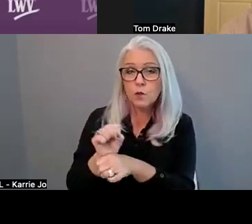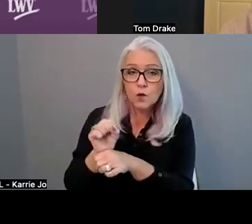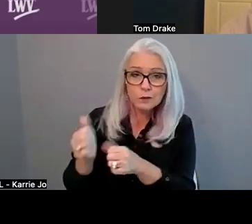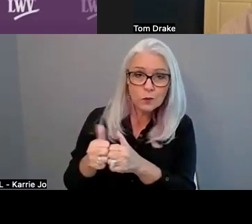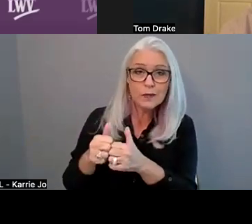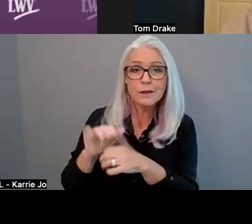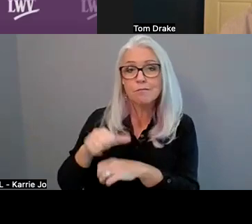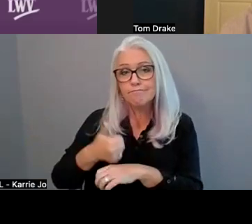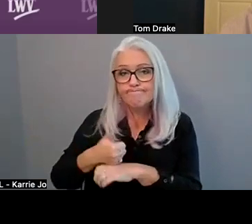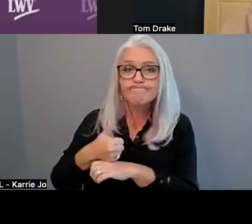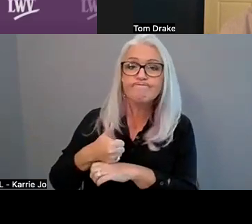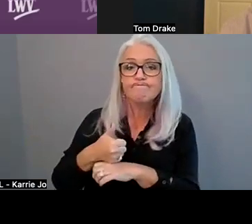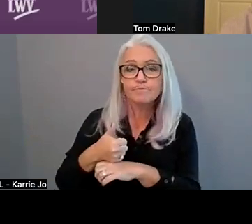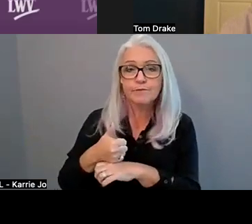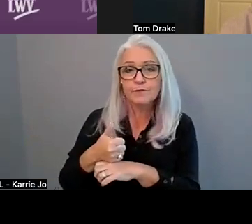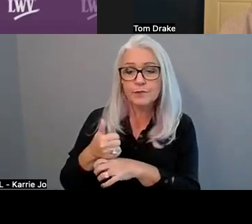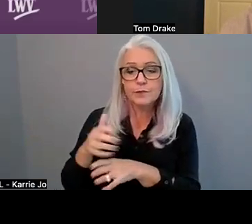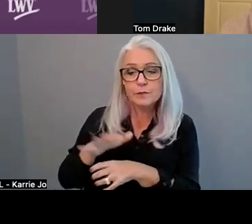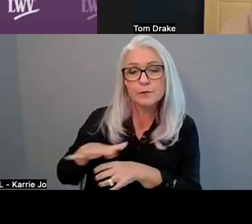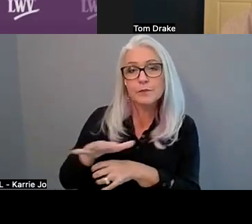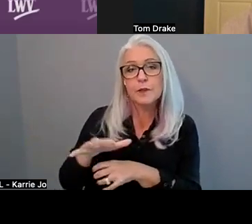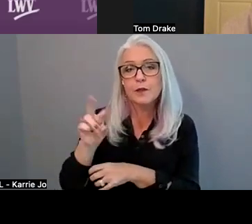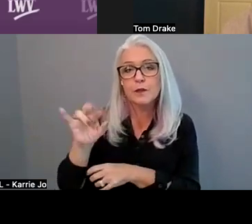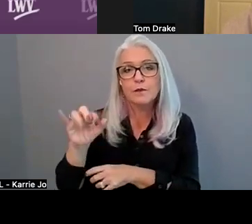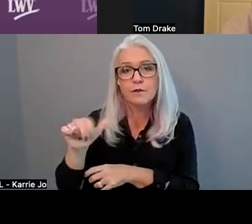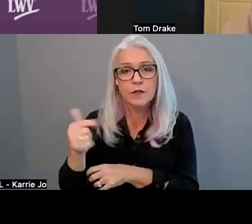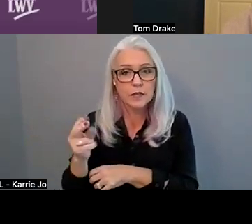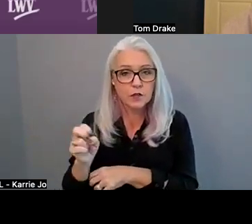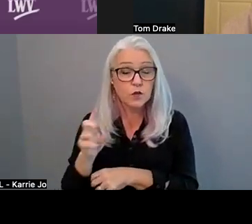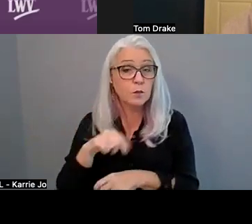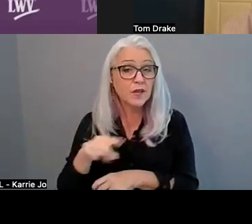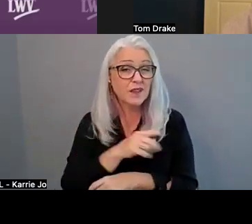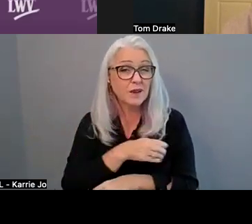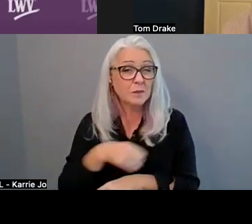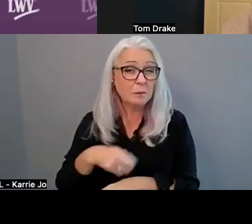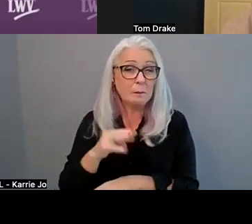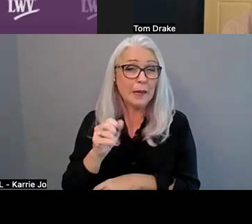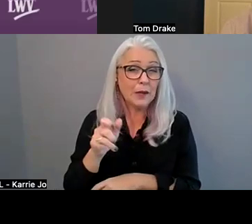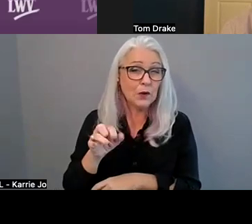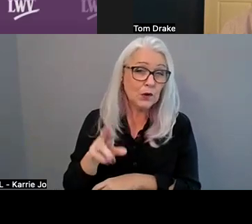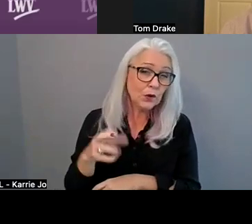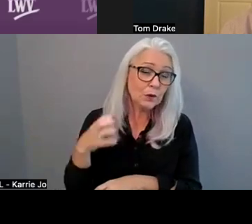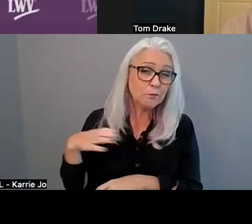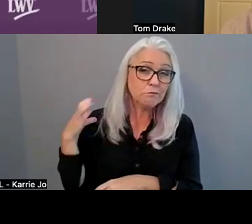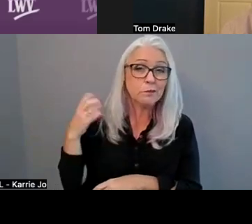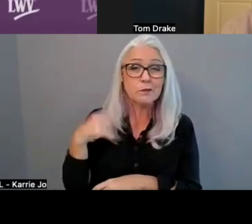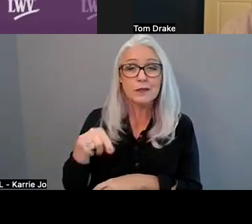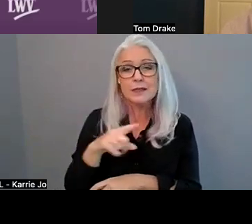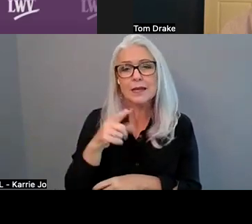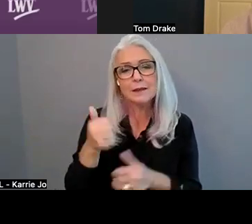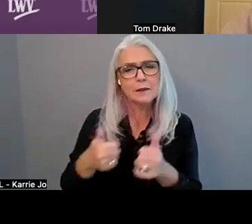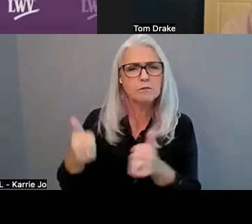implementation side of the village, but the village mayor is much more like like the House Majority